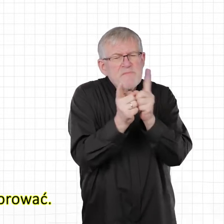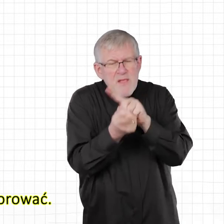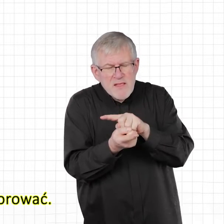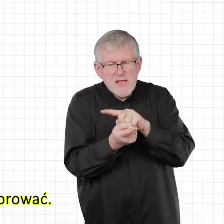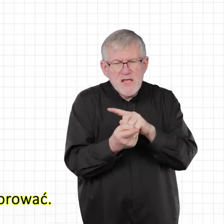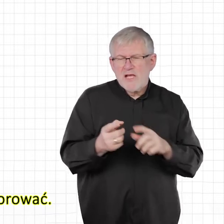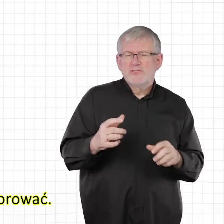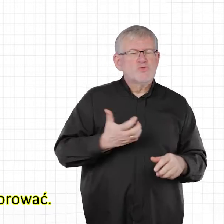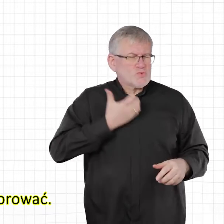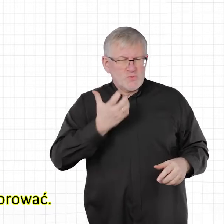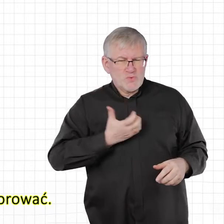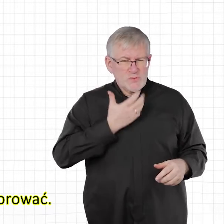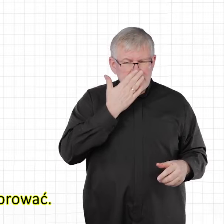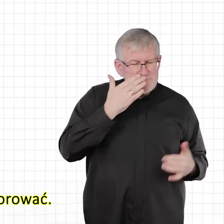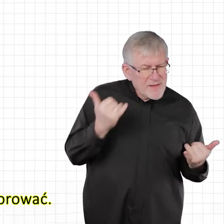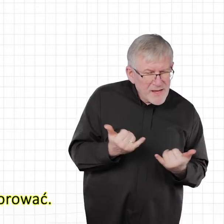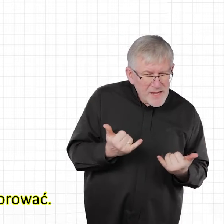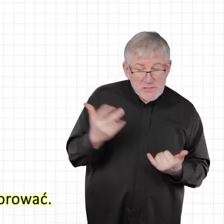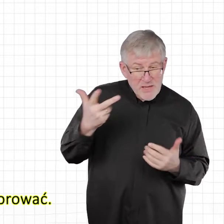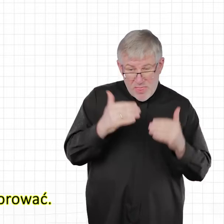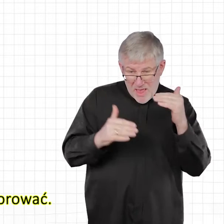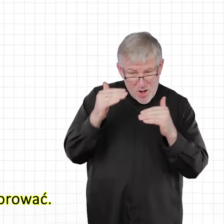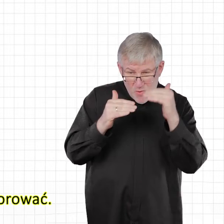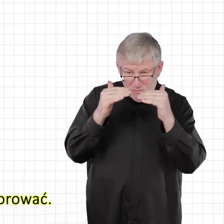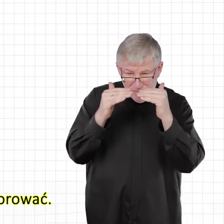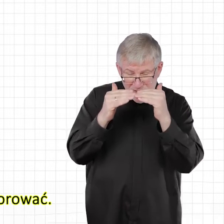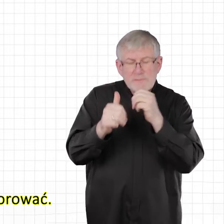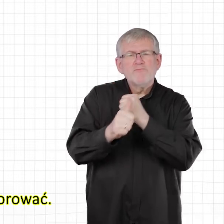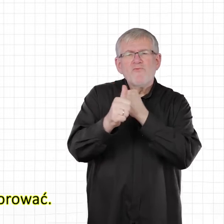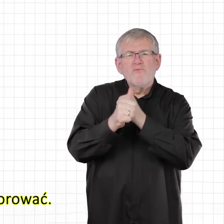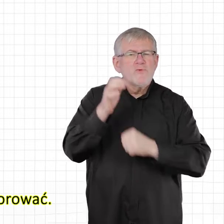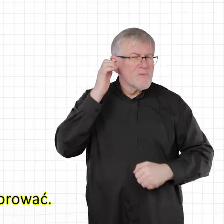group takes hands together, we can. It's very